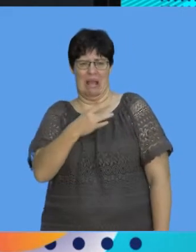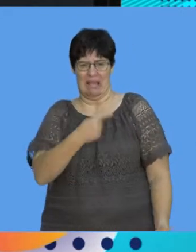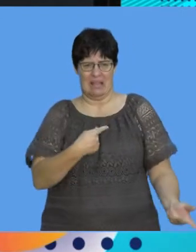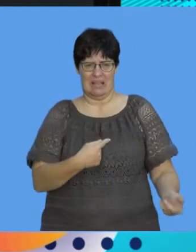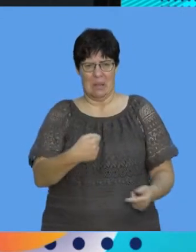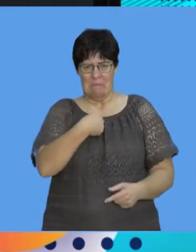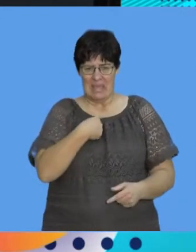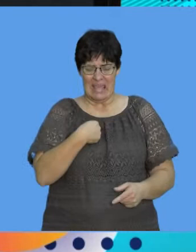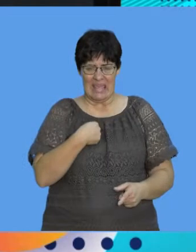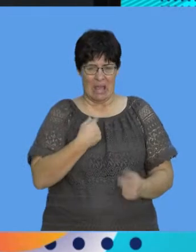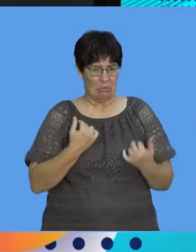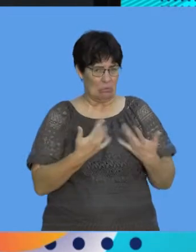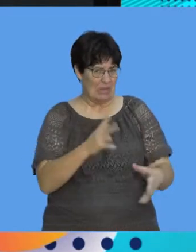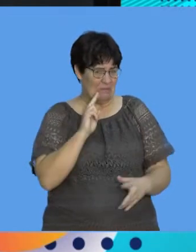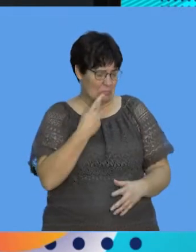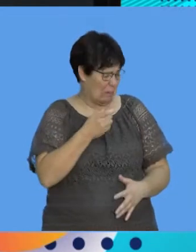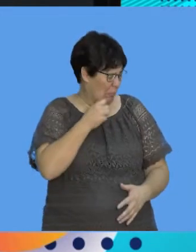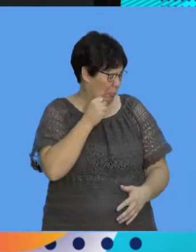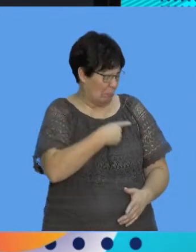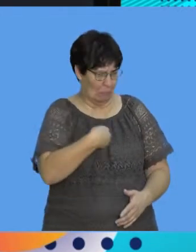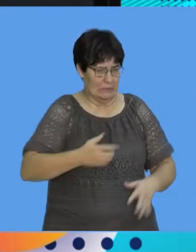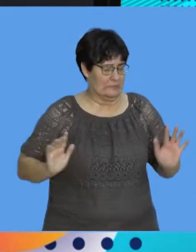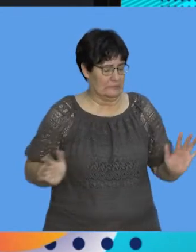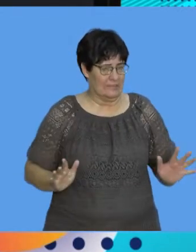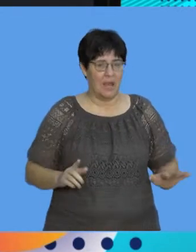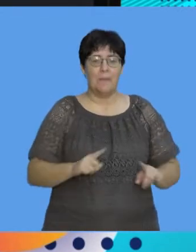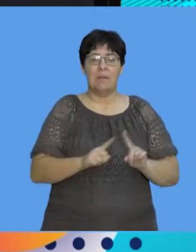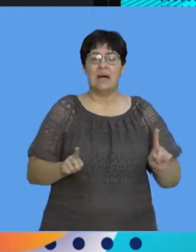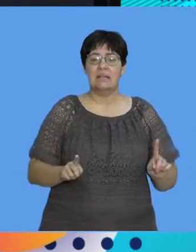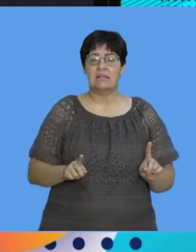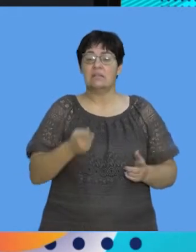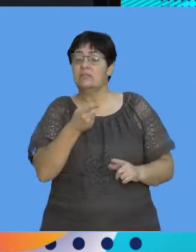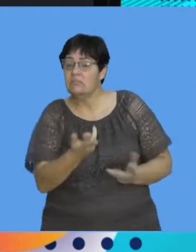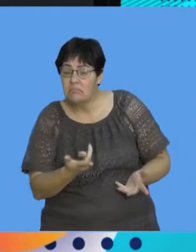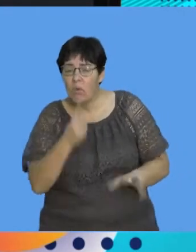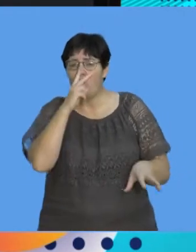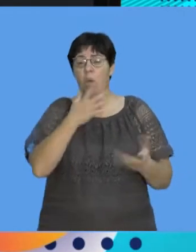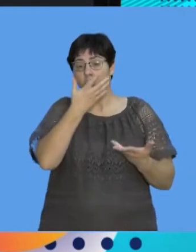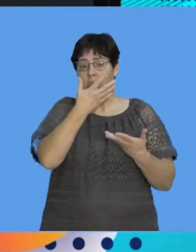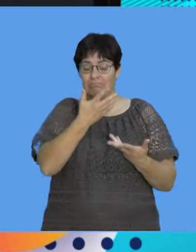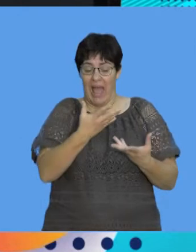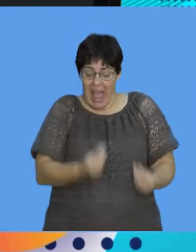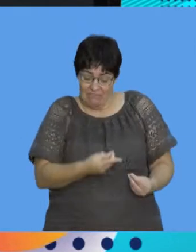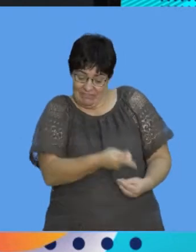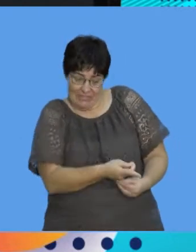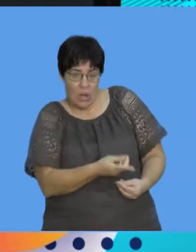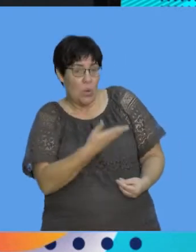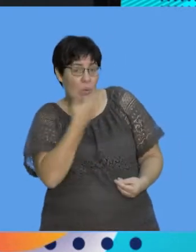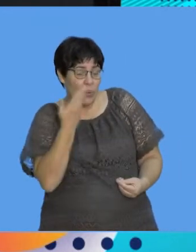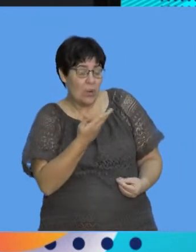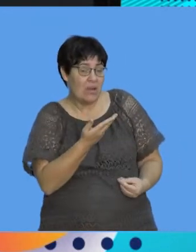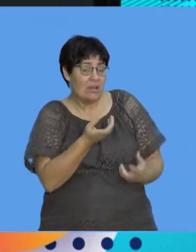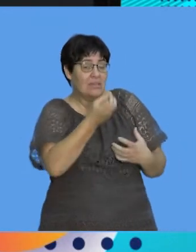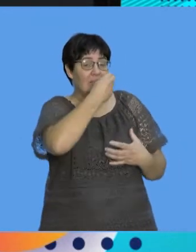something. I'm afraid I don't like green vegetables, all right? But what happens is if we do not have,